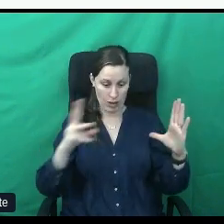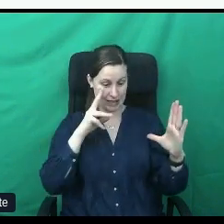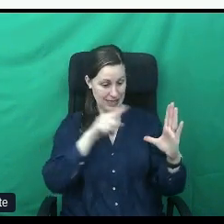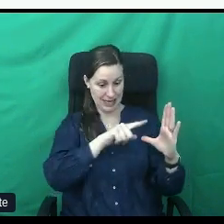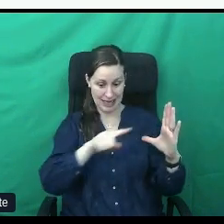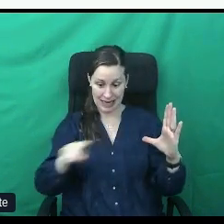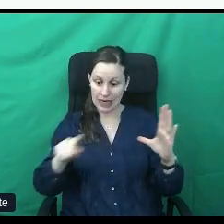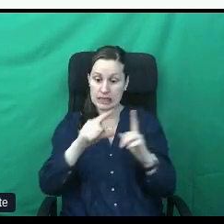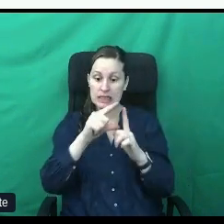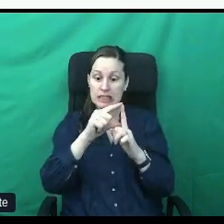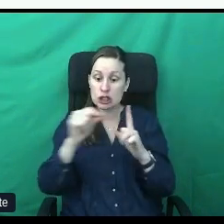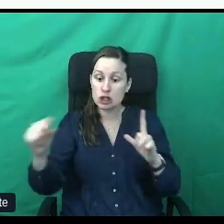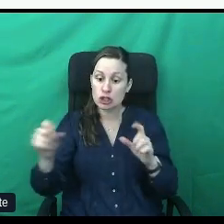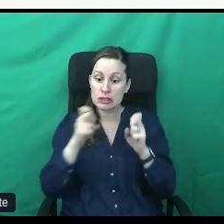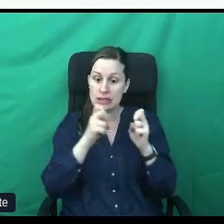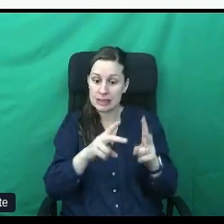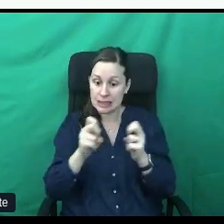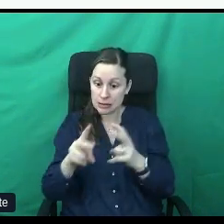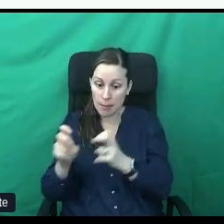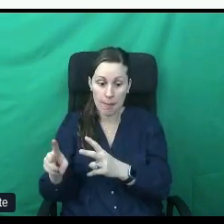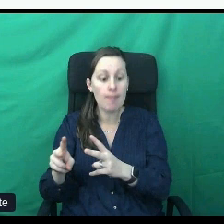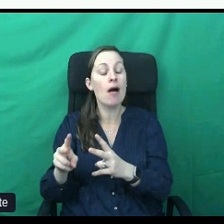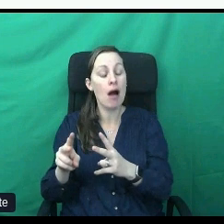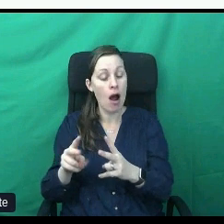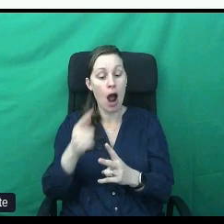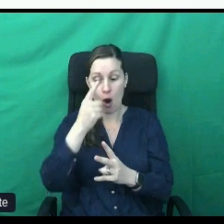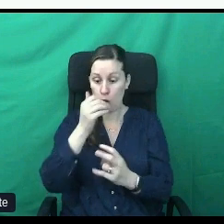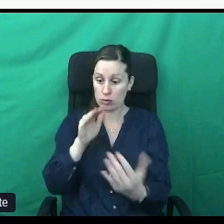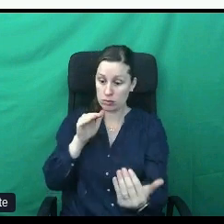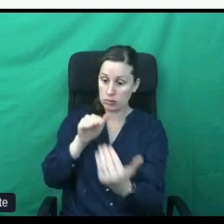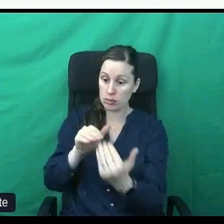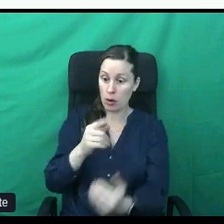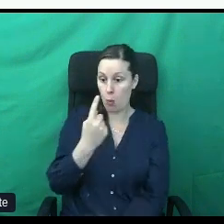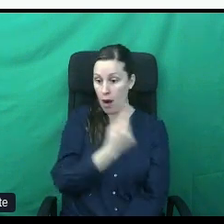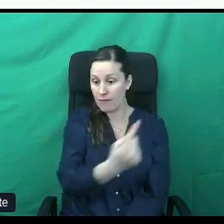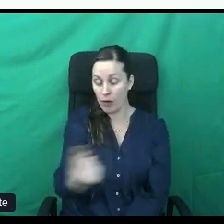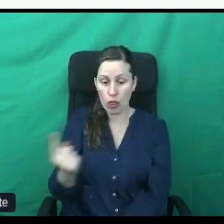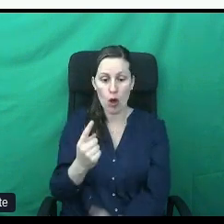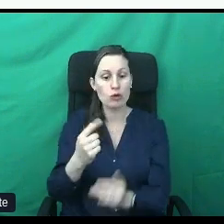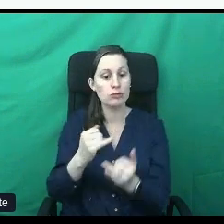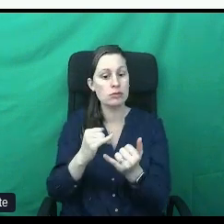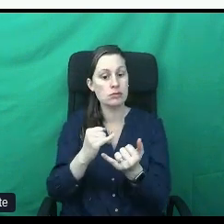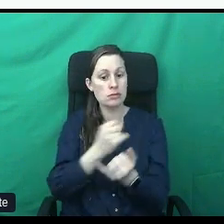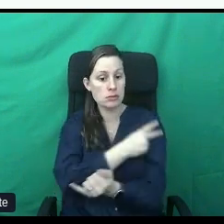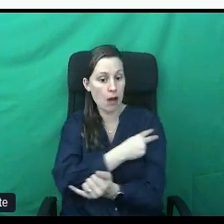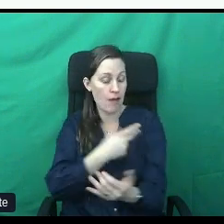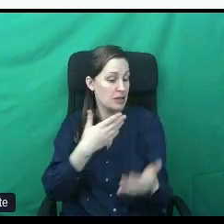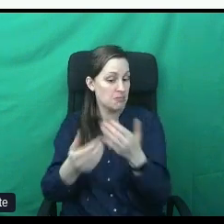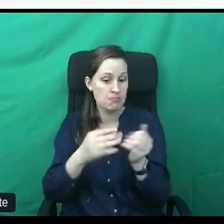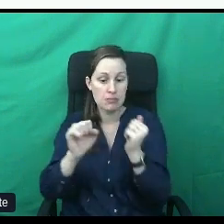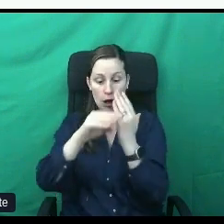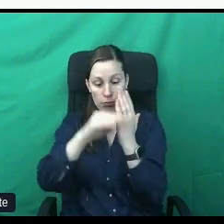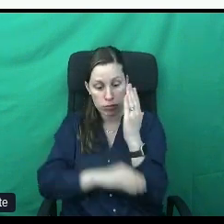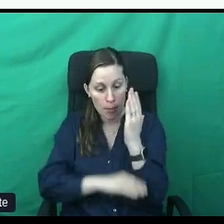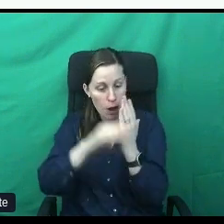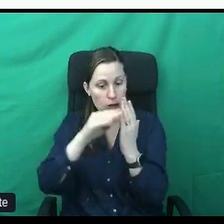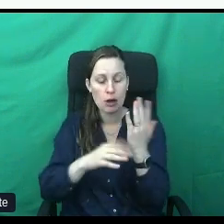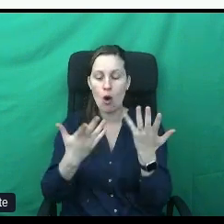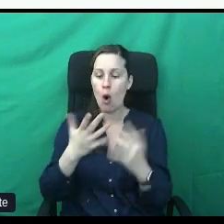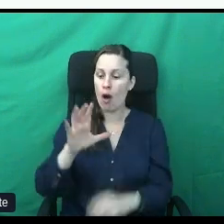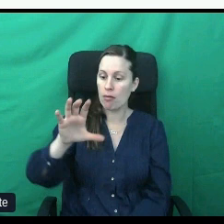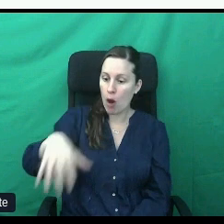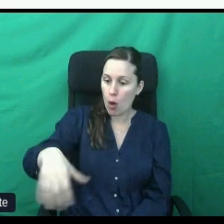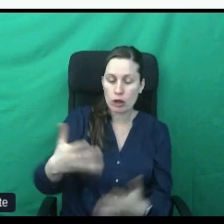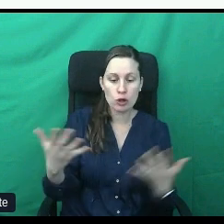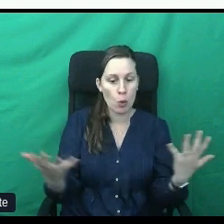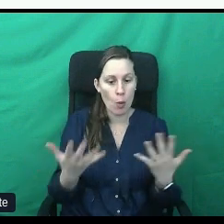every single one of those 250,000 members of staff, no matter what grade they were and no matter where they were physically located, whether that